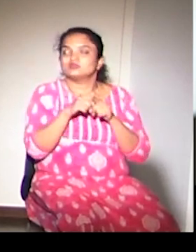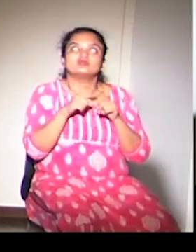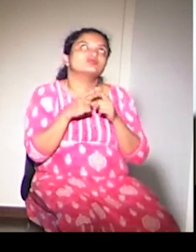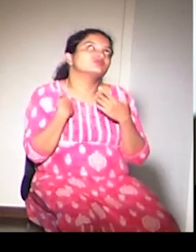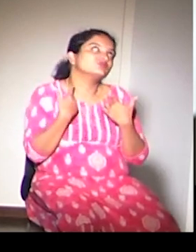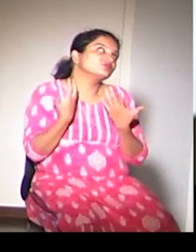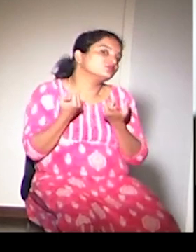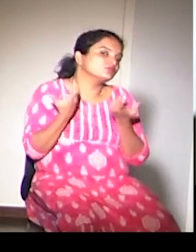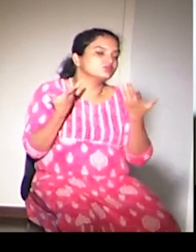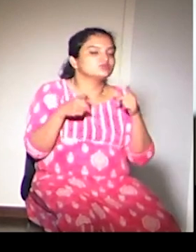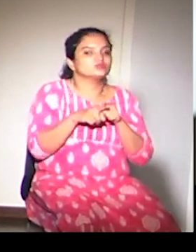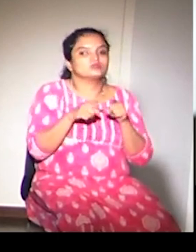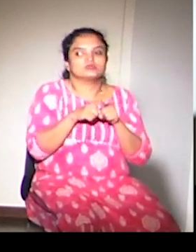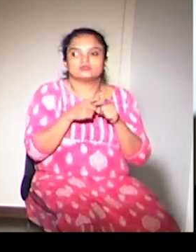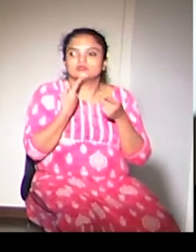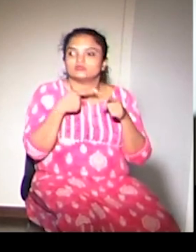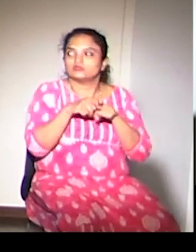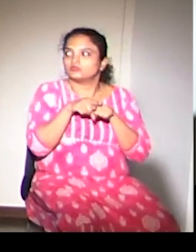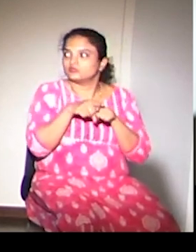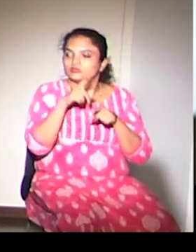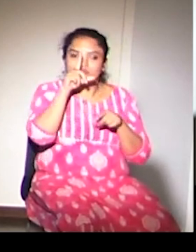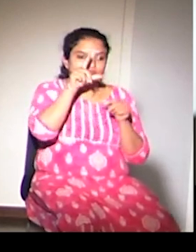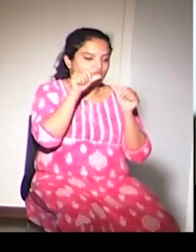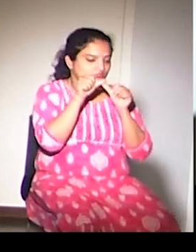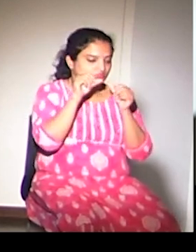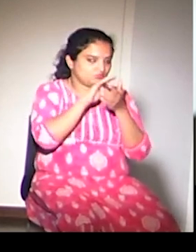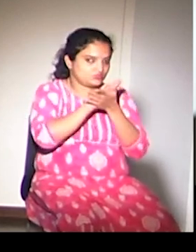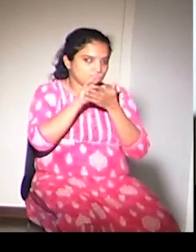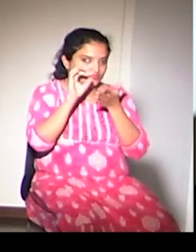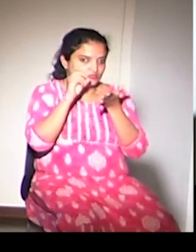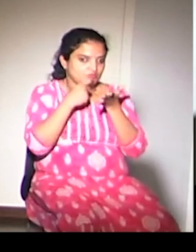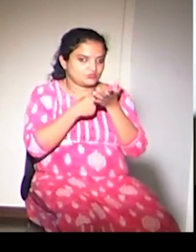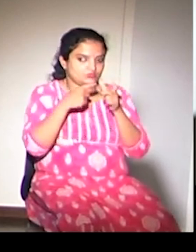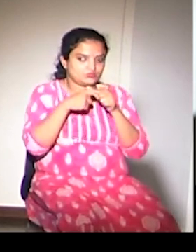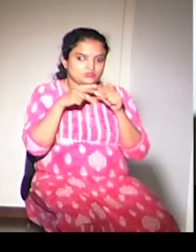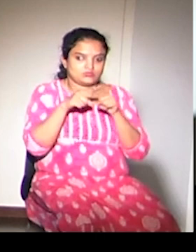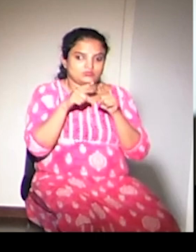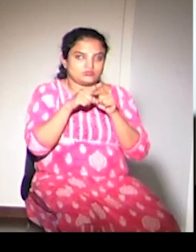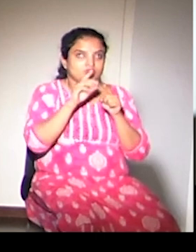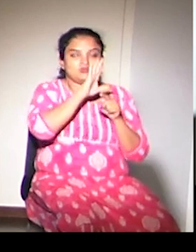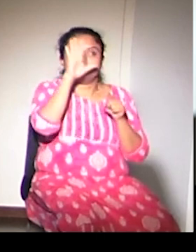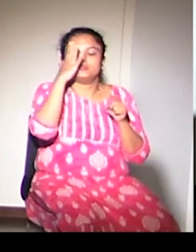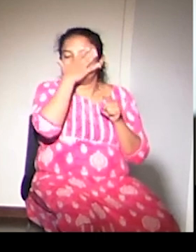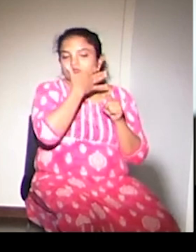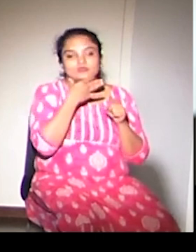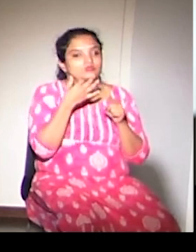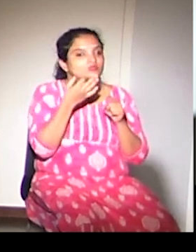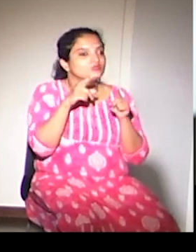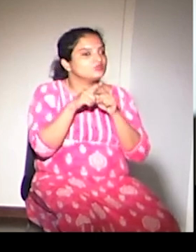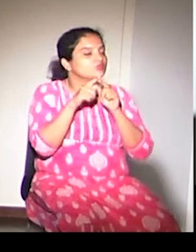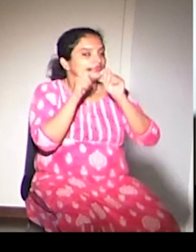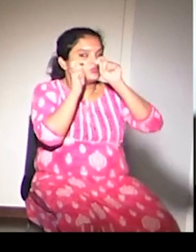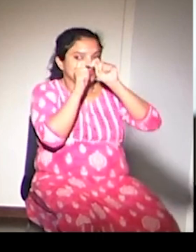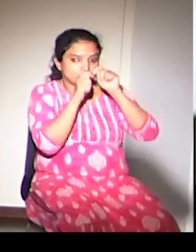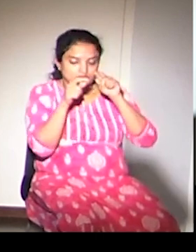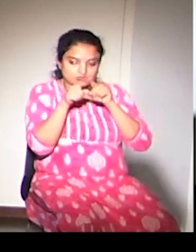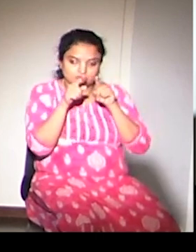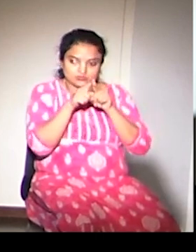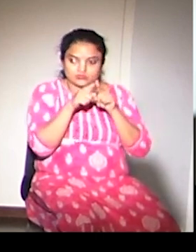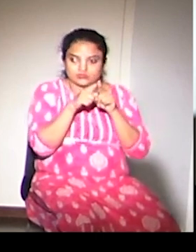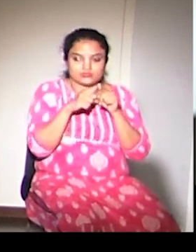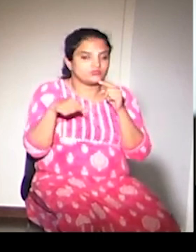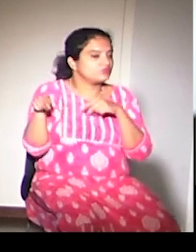preference. Whereas, for example, in Lahore, the Wazir Khan Mosque, which is completely tiled, it wasn't built by the